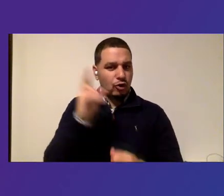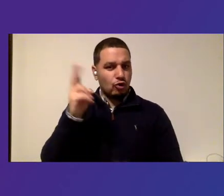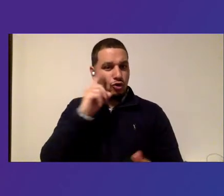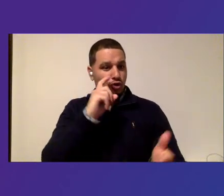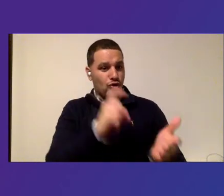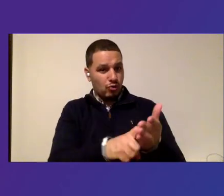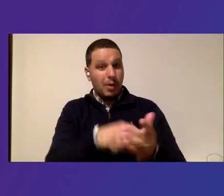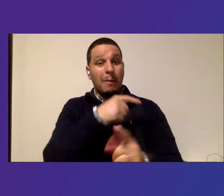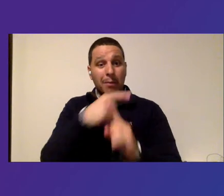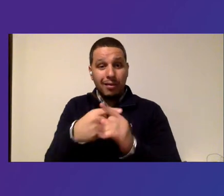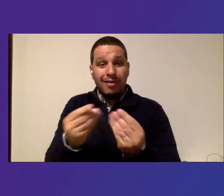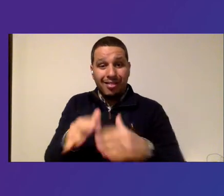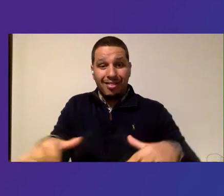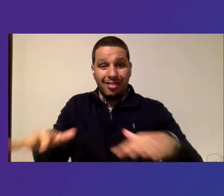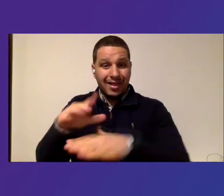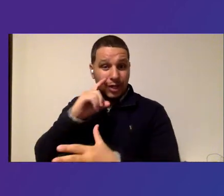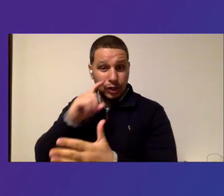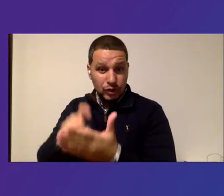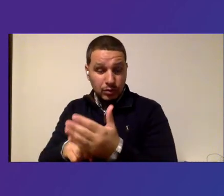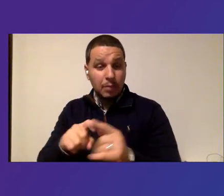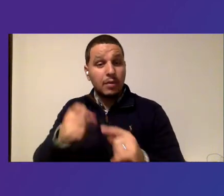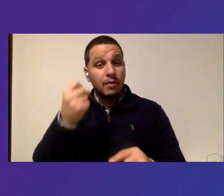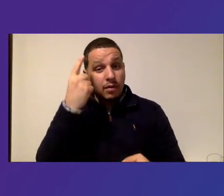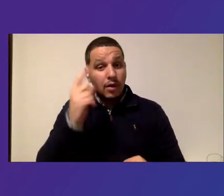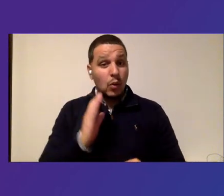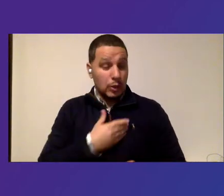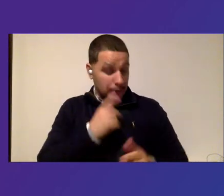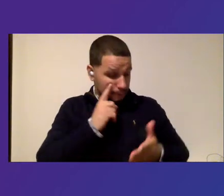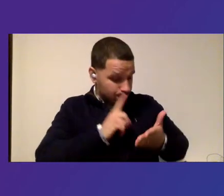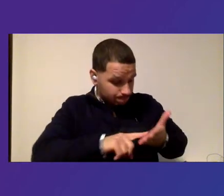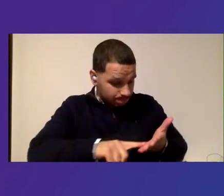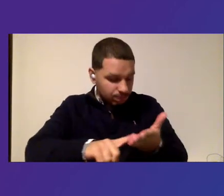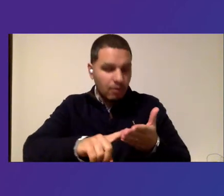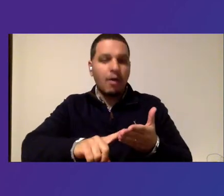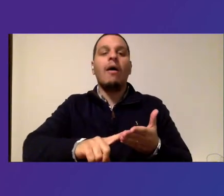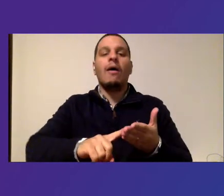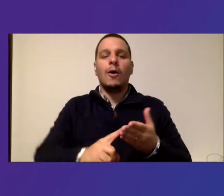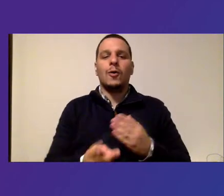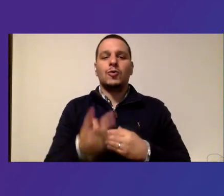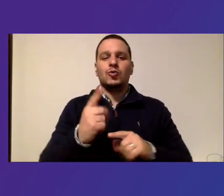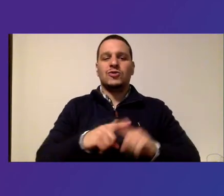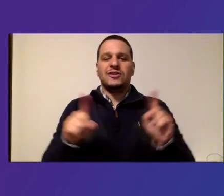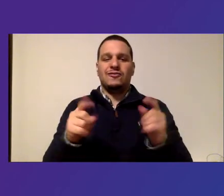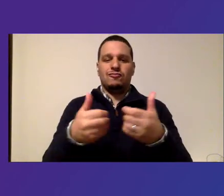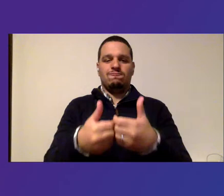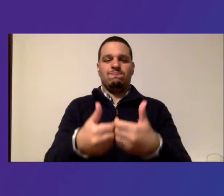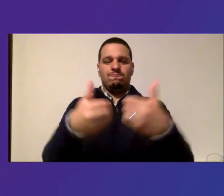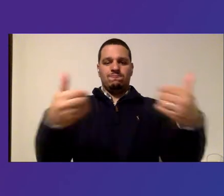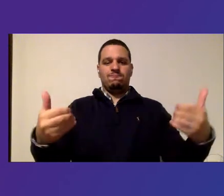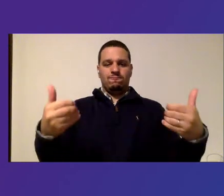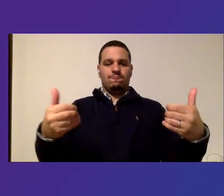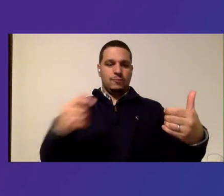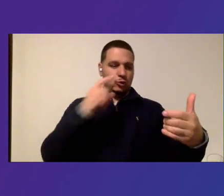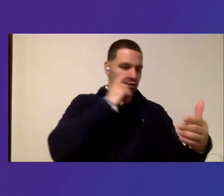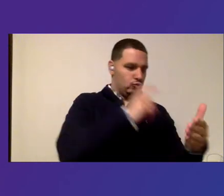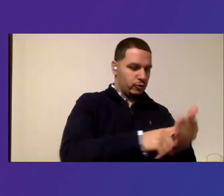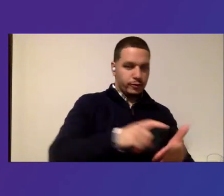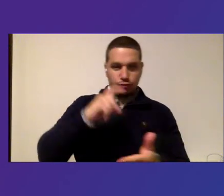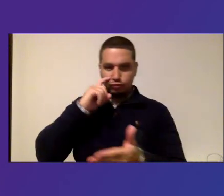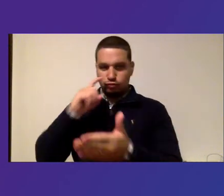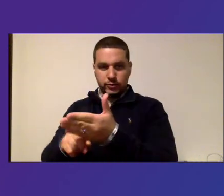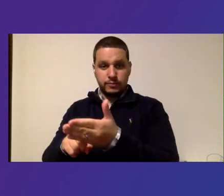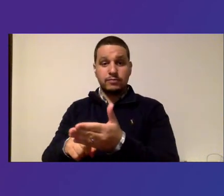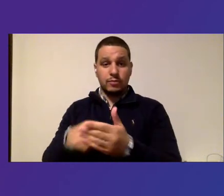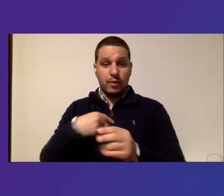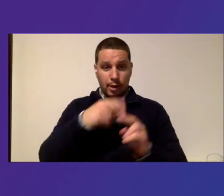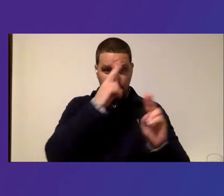acknowledgements. But based on the learning that we've done, we feel that these are two different components of our practice of recognition. So we want to